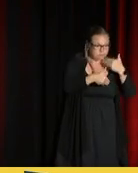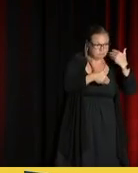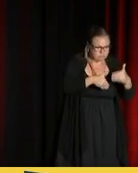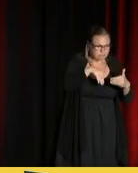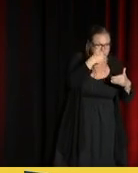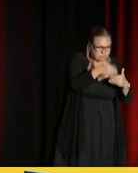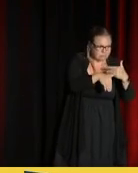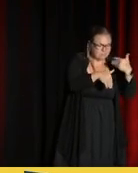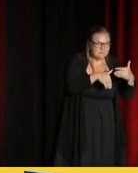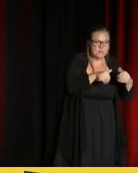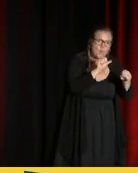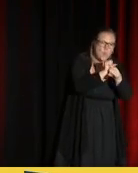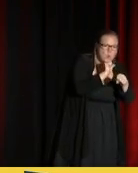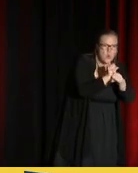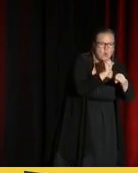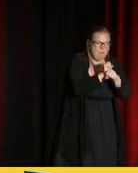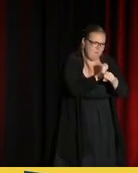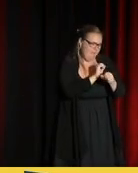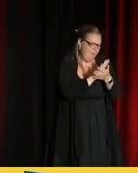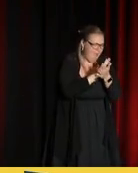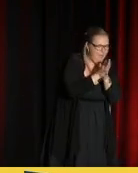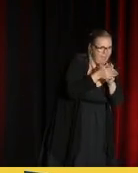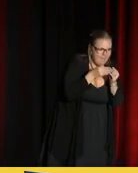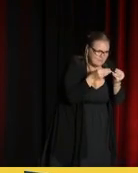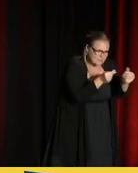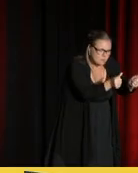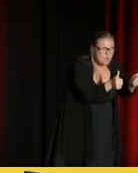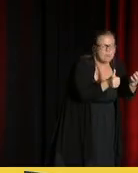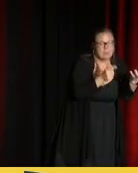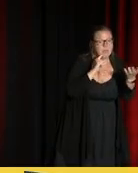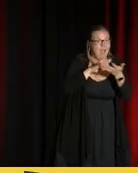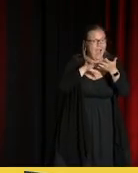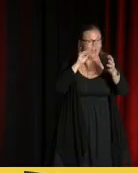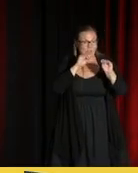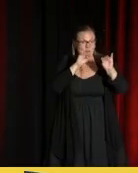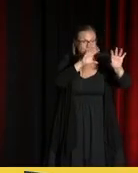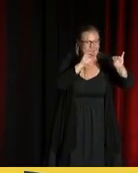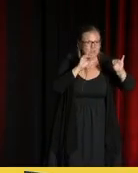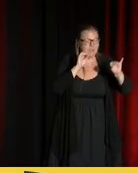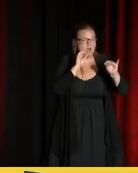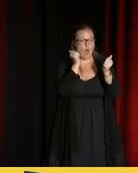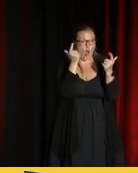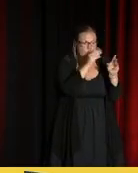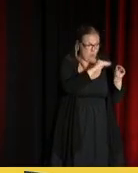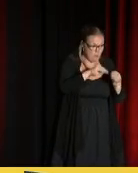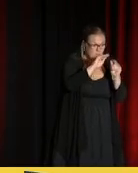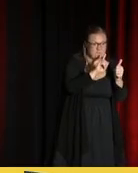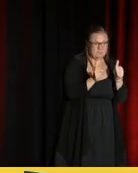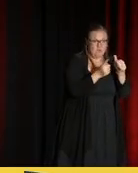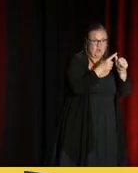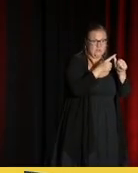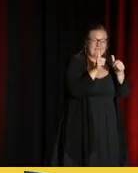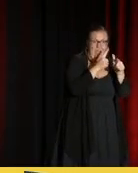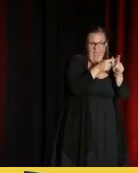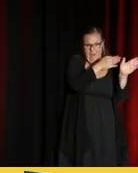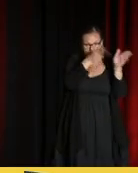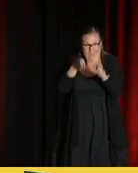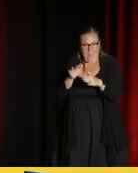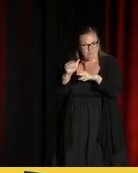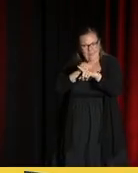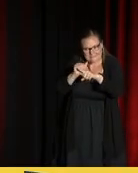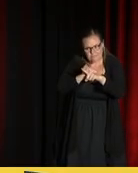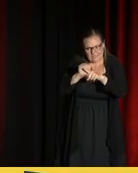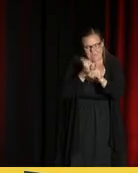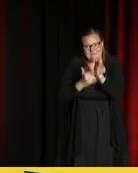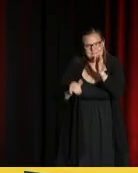them, you polish them, you refine them. I learn a magic trick, I get the moves down, and now I practice it over and over and over